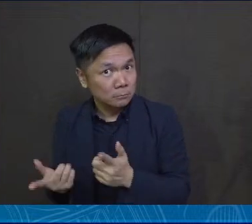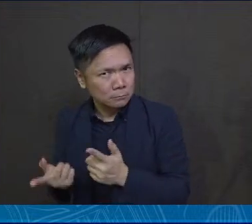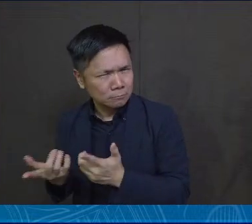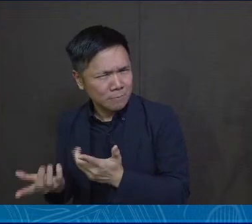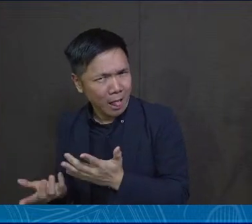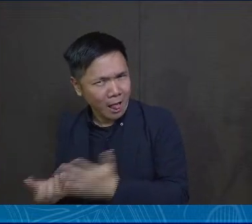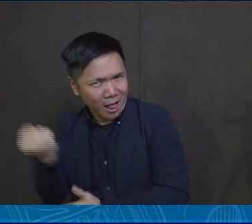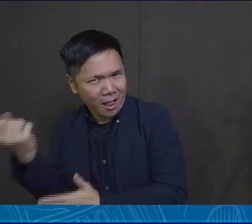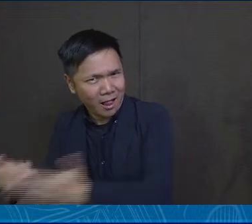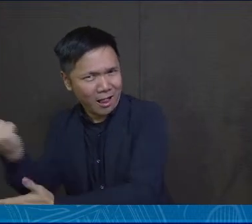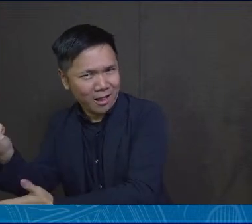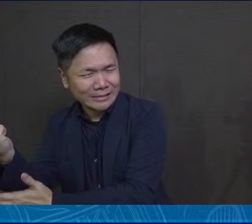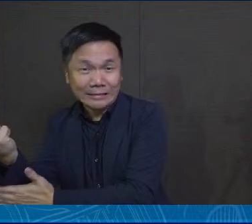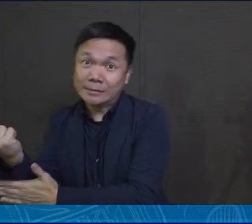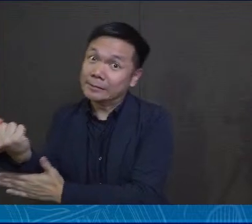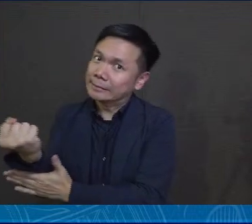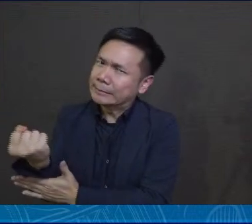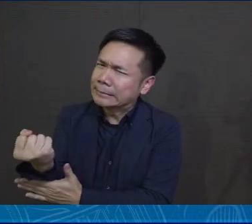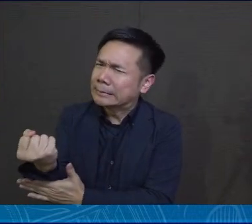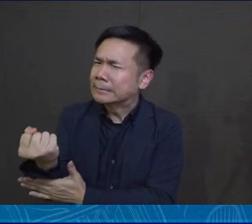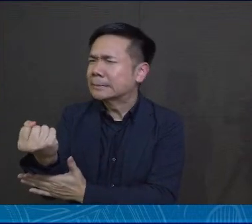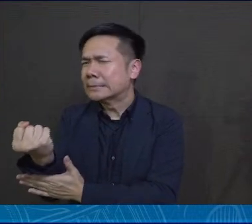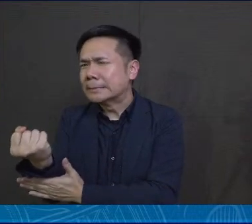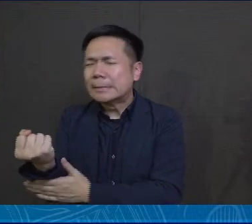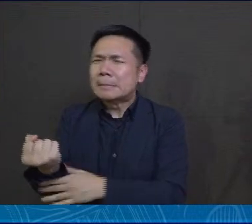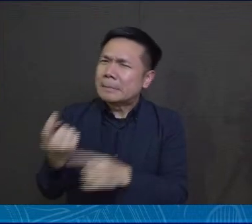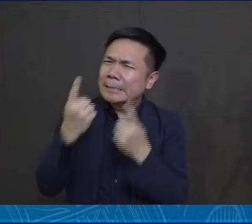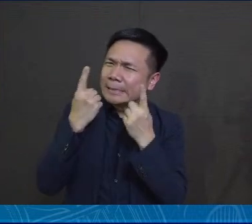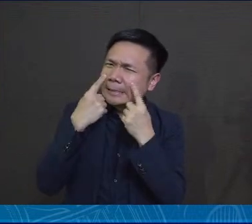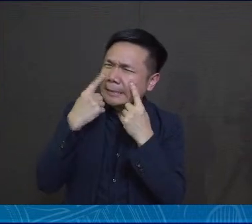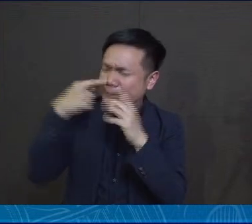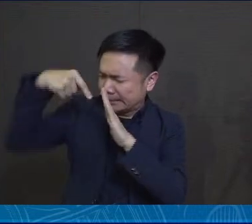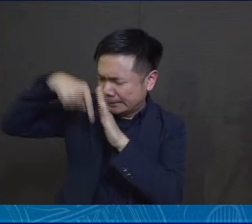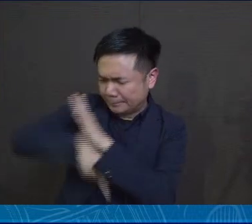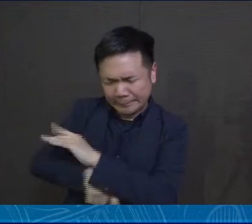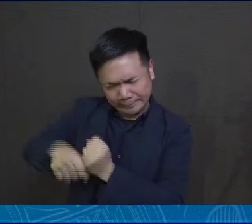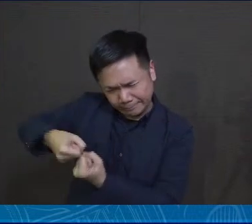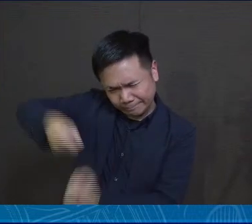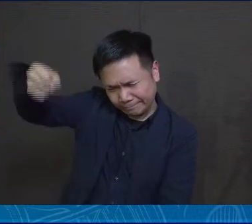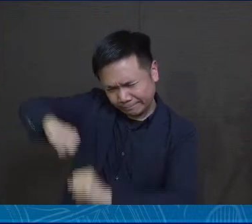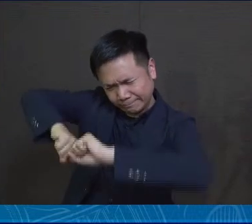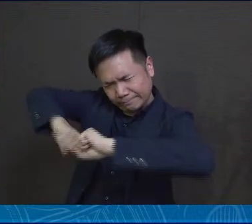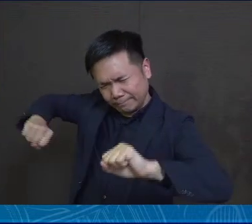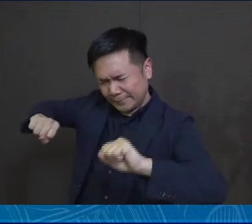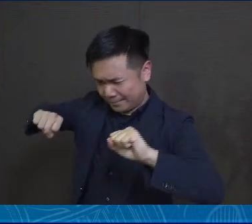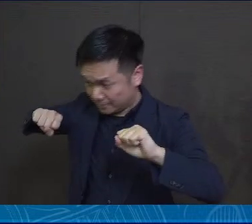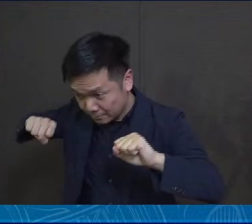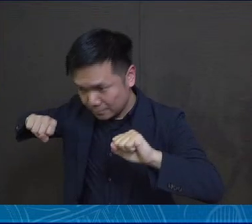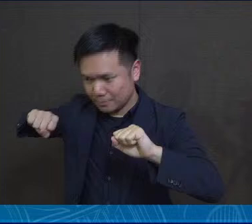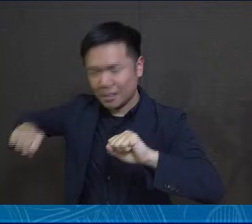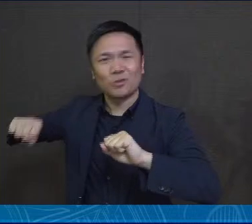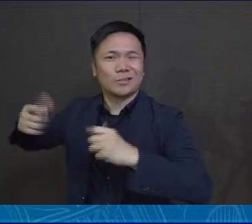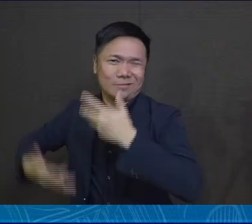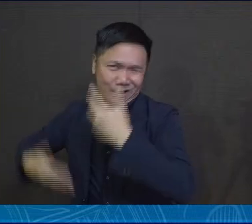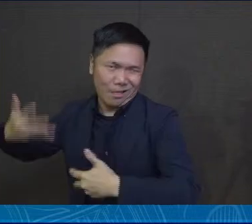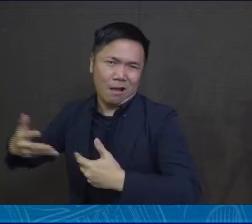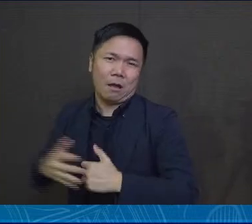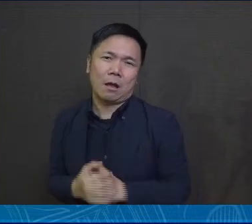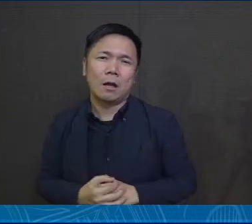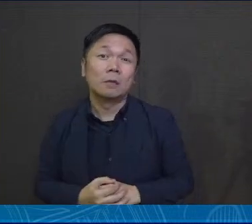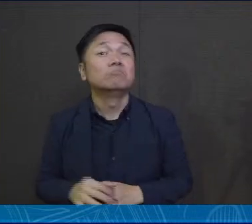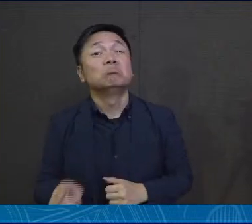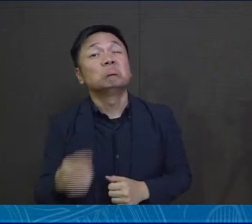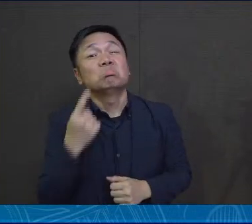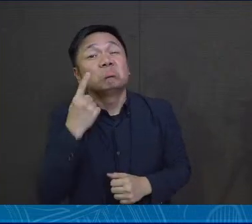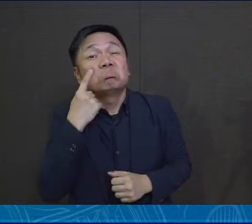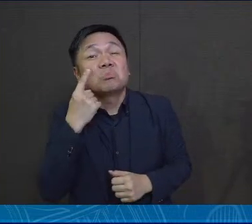in terms of answering the questions and trying to gain the insights that you need. So alignment in these parts is